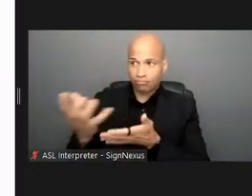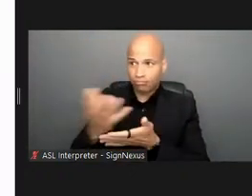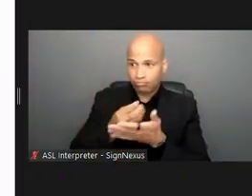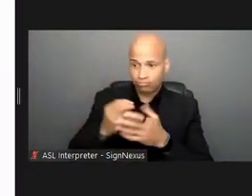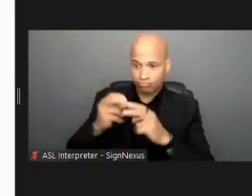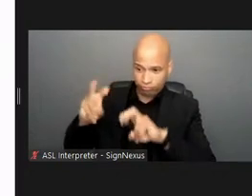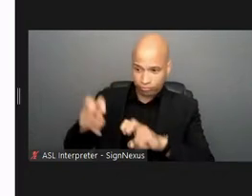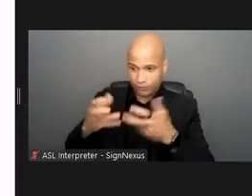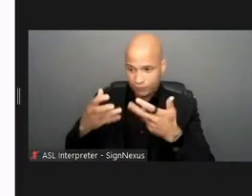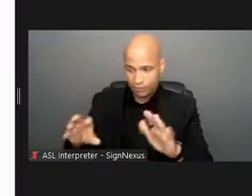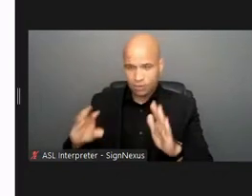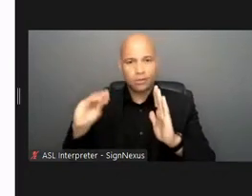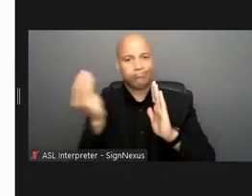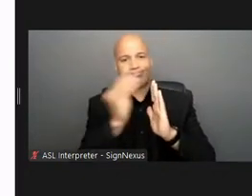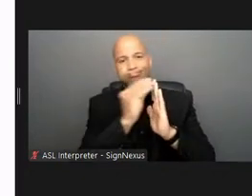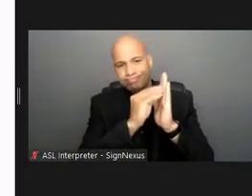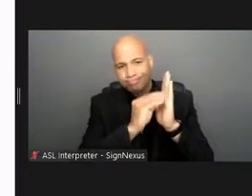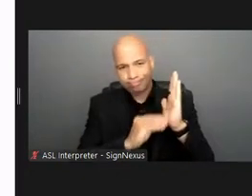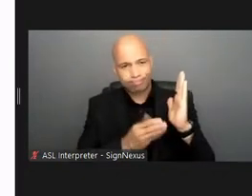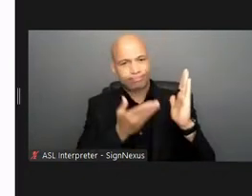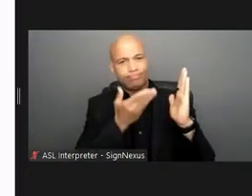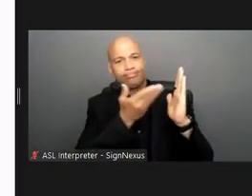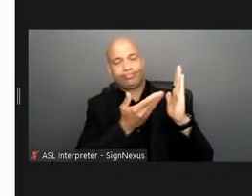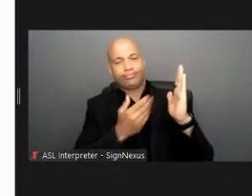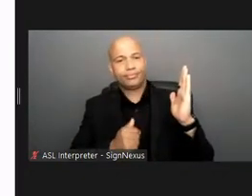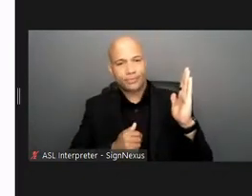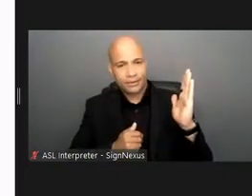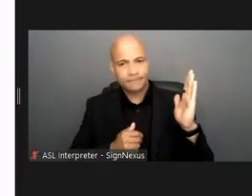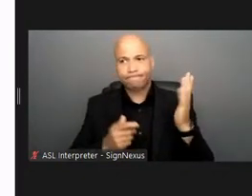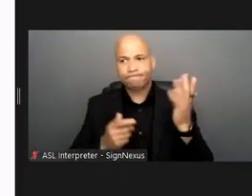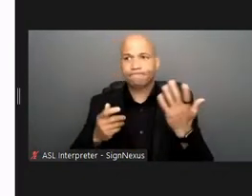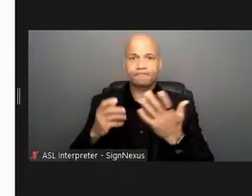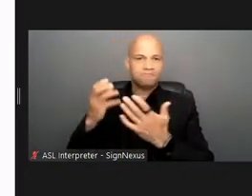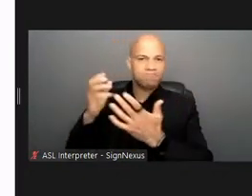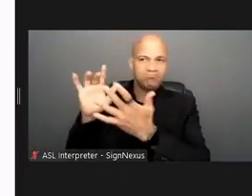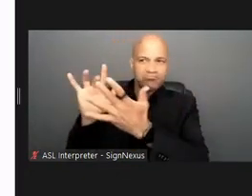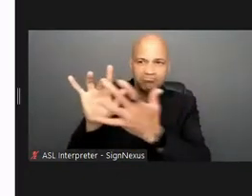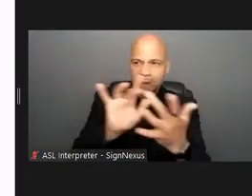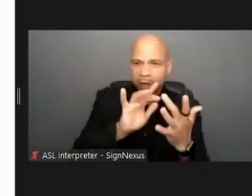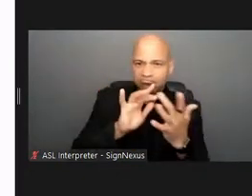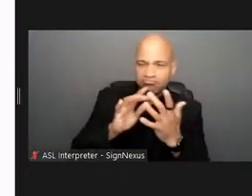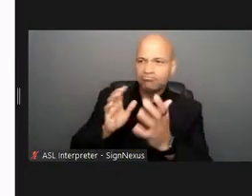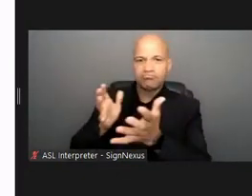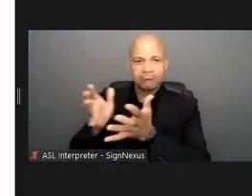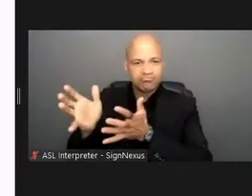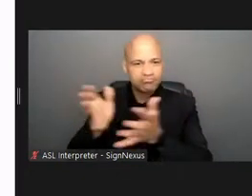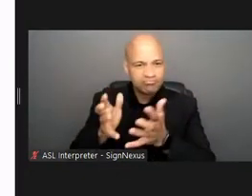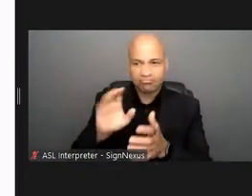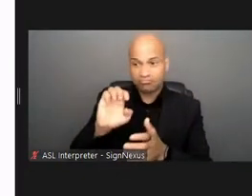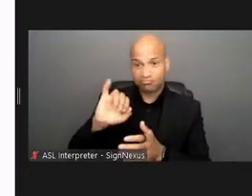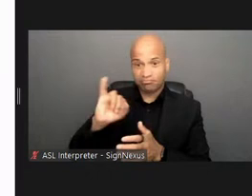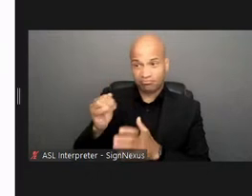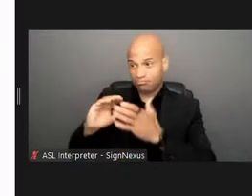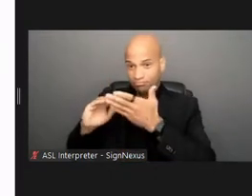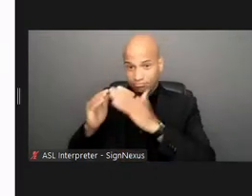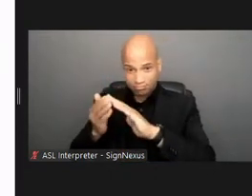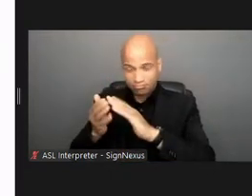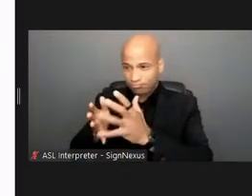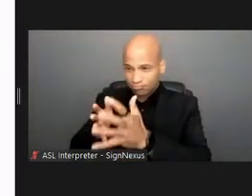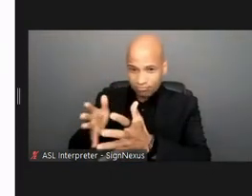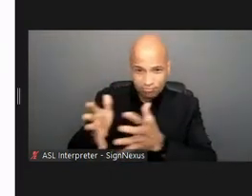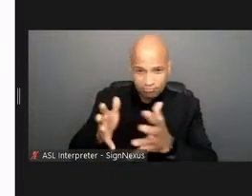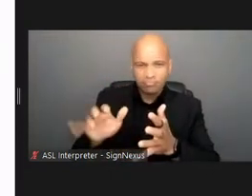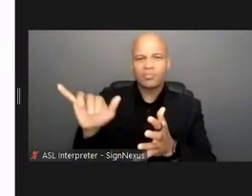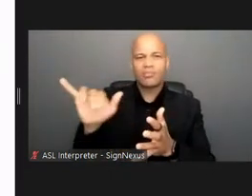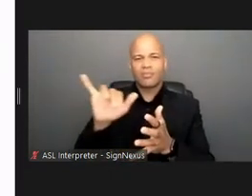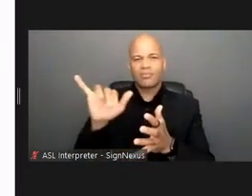completed again through our conversations and public Outreach and particularly with environmental justice communities we are also